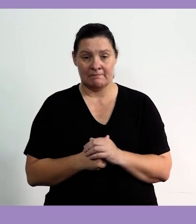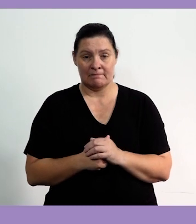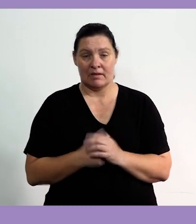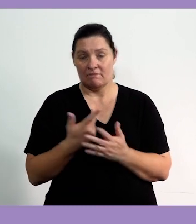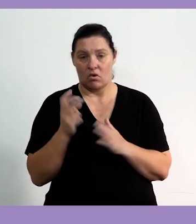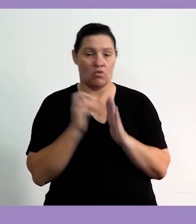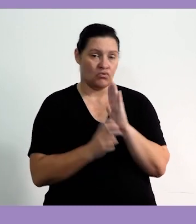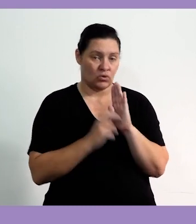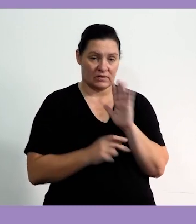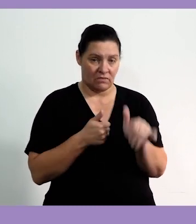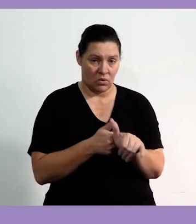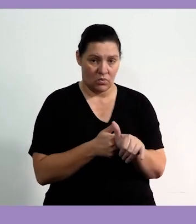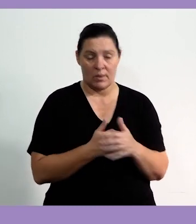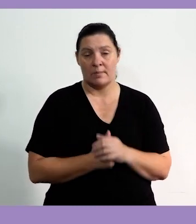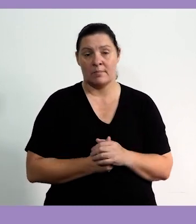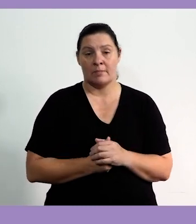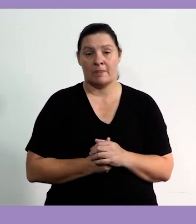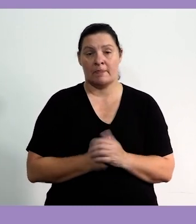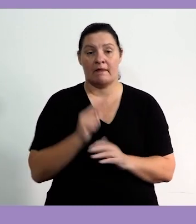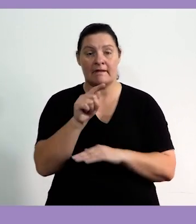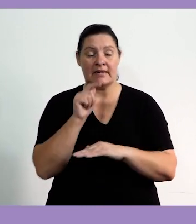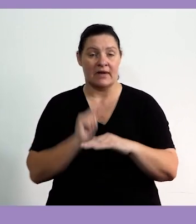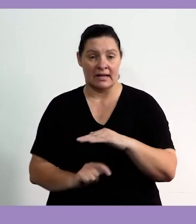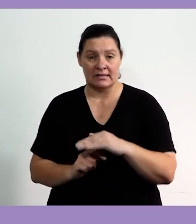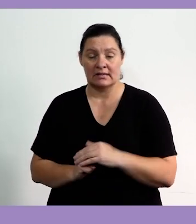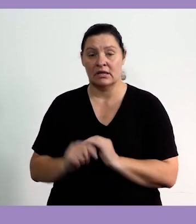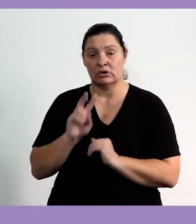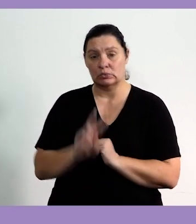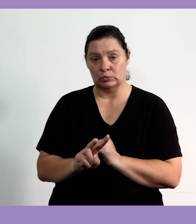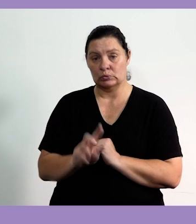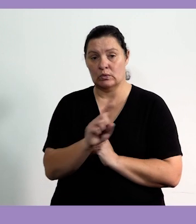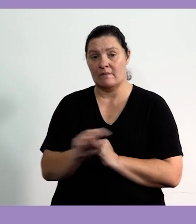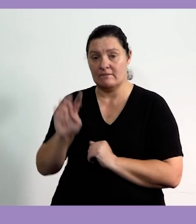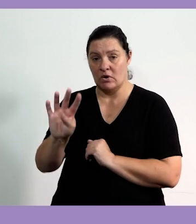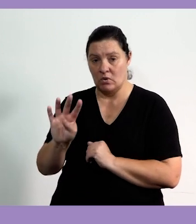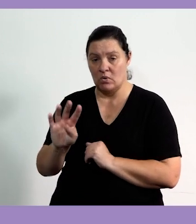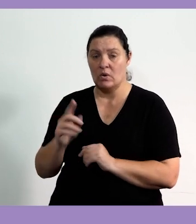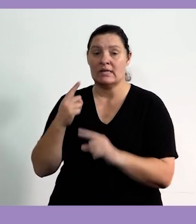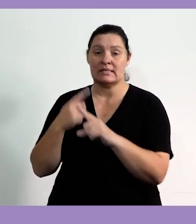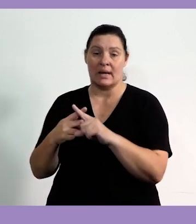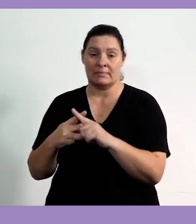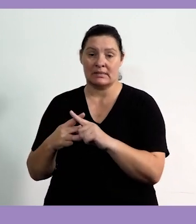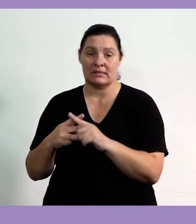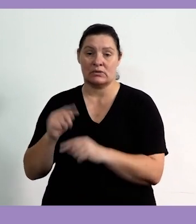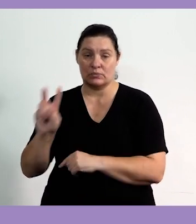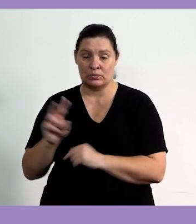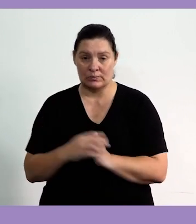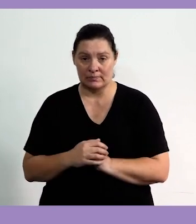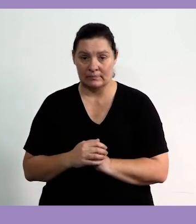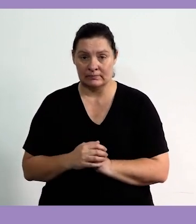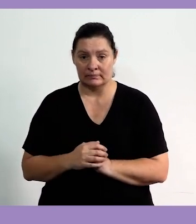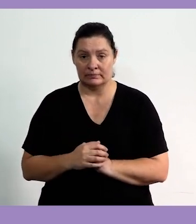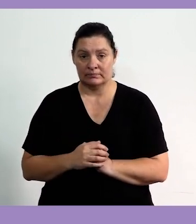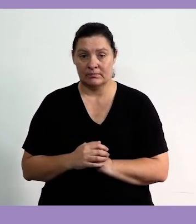6 according to our exponent laws, divided by 2 to the exponent 4 multiplied